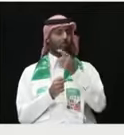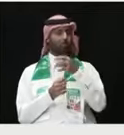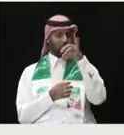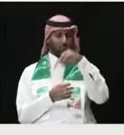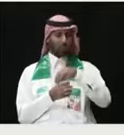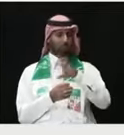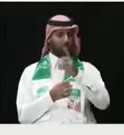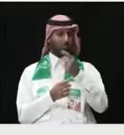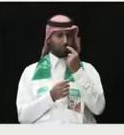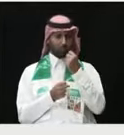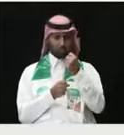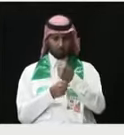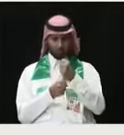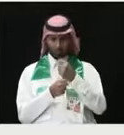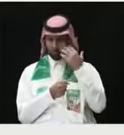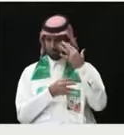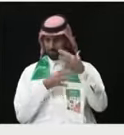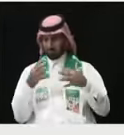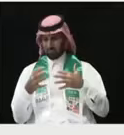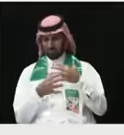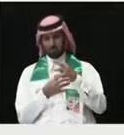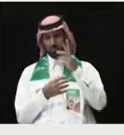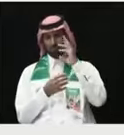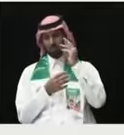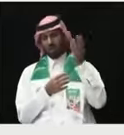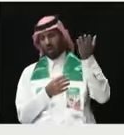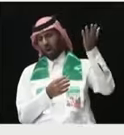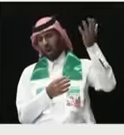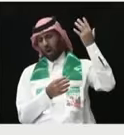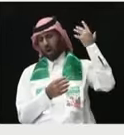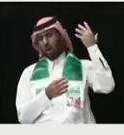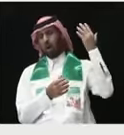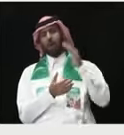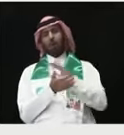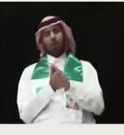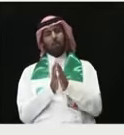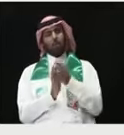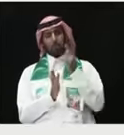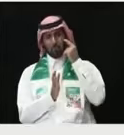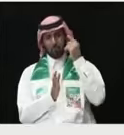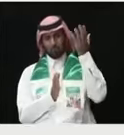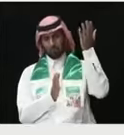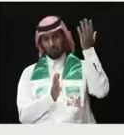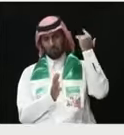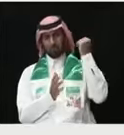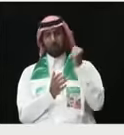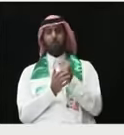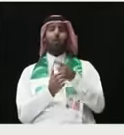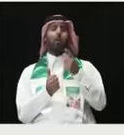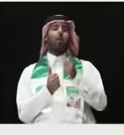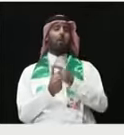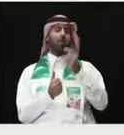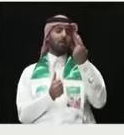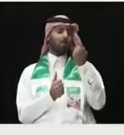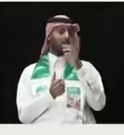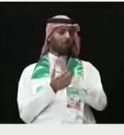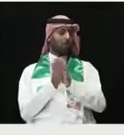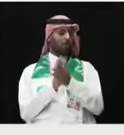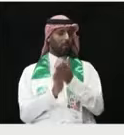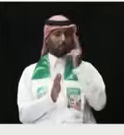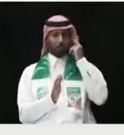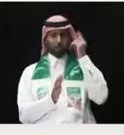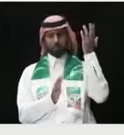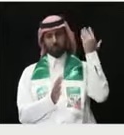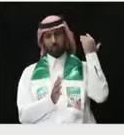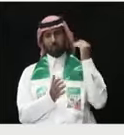verb, an action that happened in the past. It happened occurs just one time in the past.